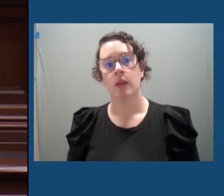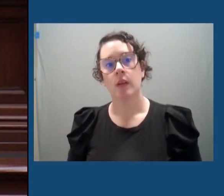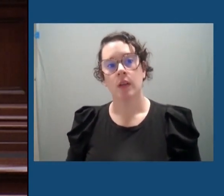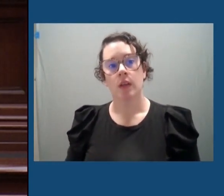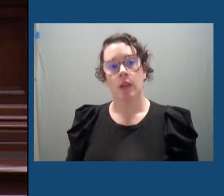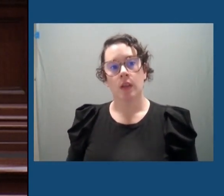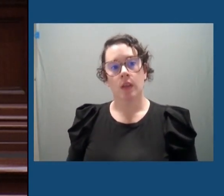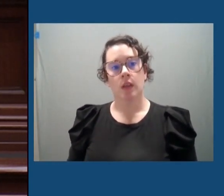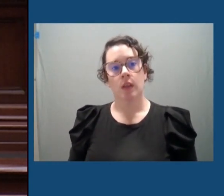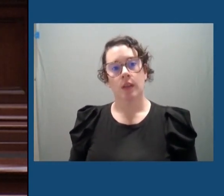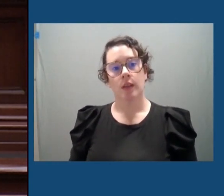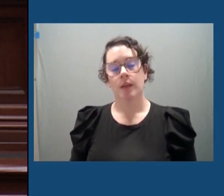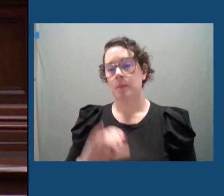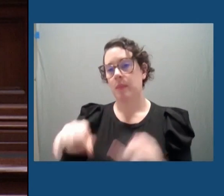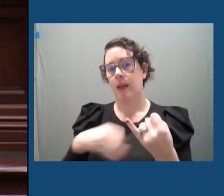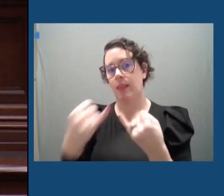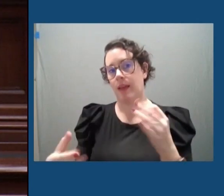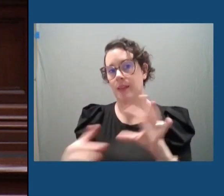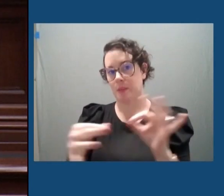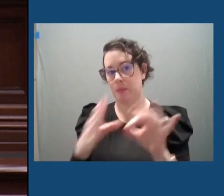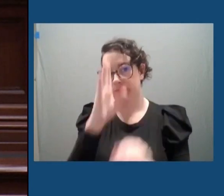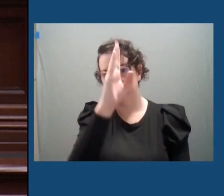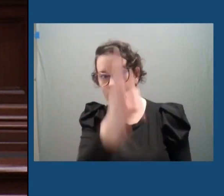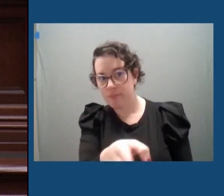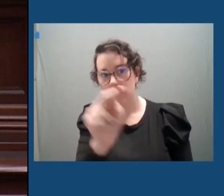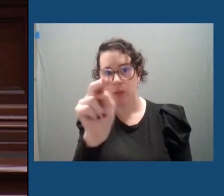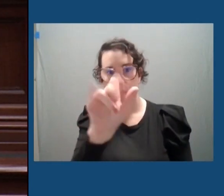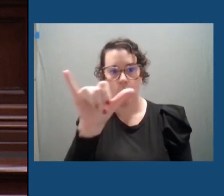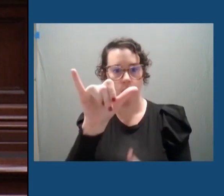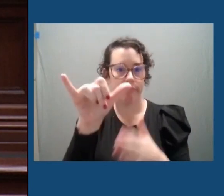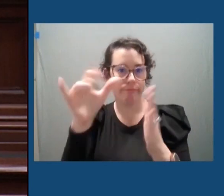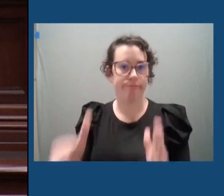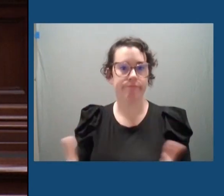This is my final message direct to New Yorkers.